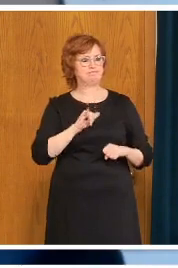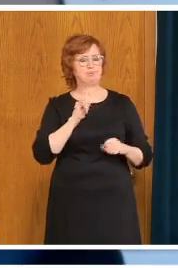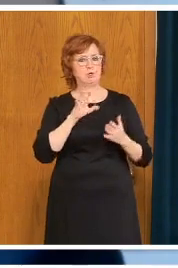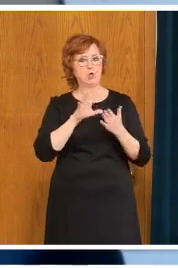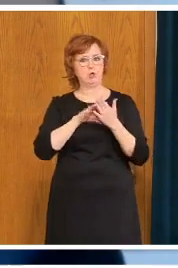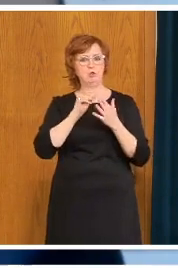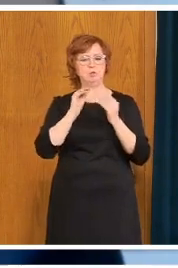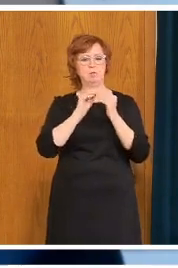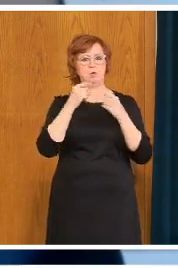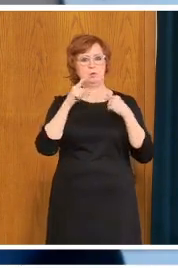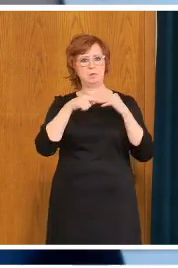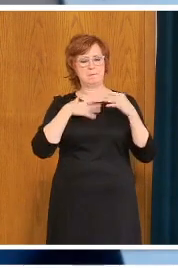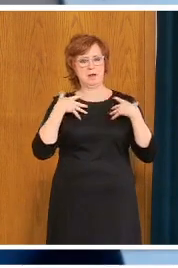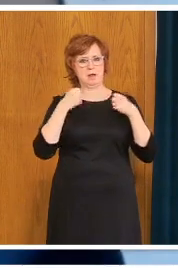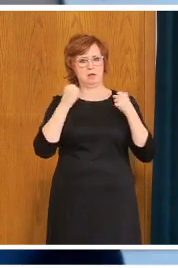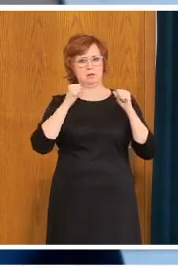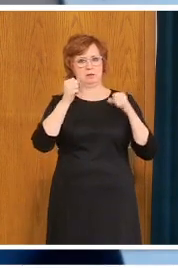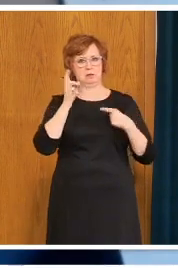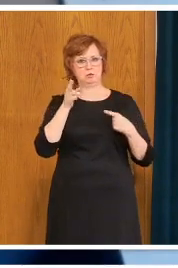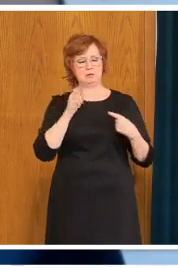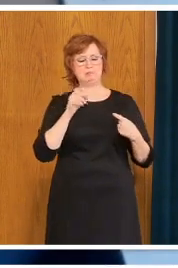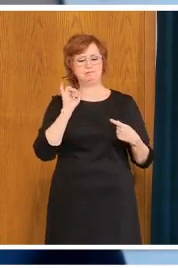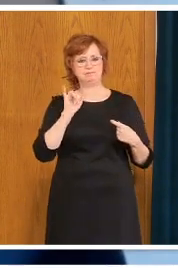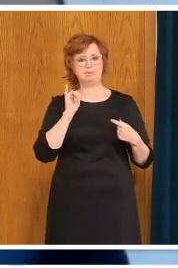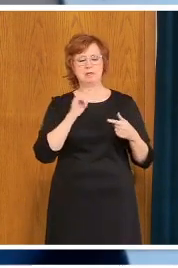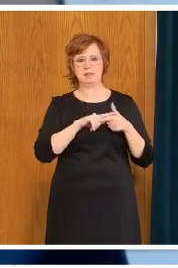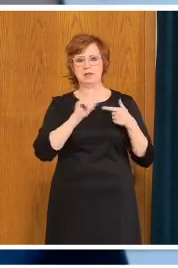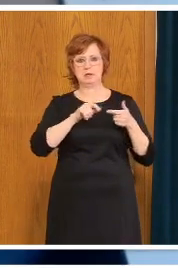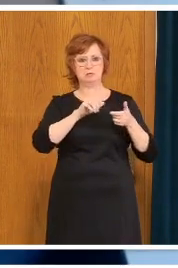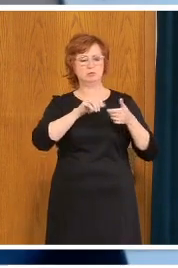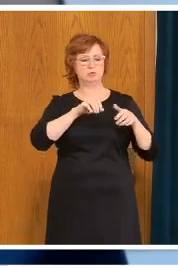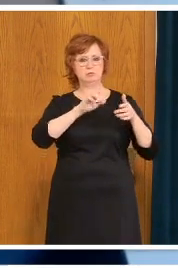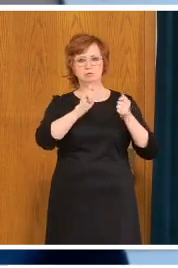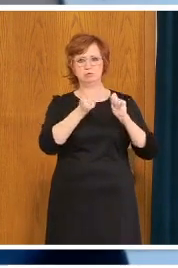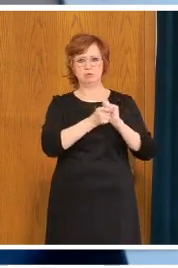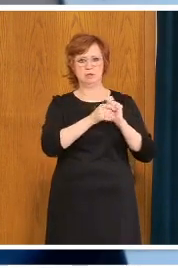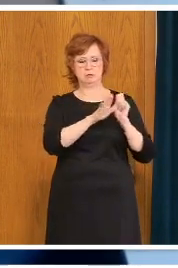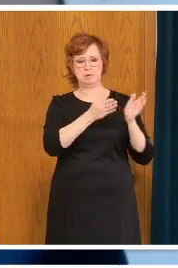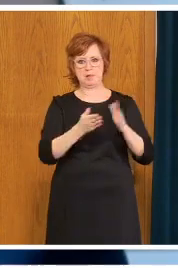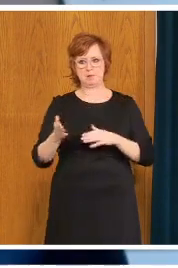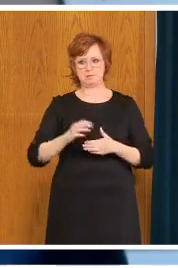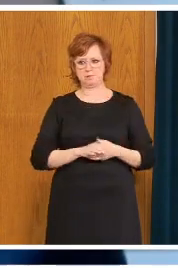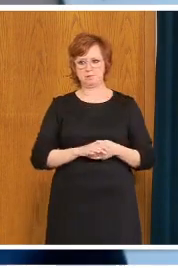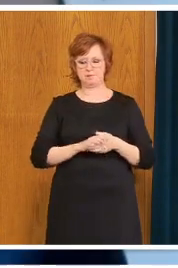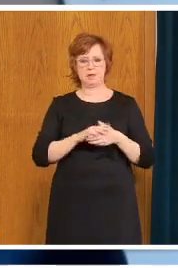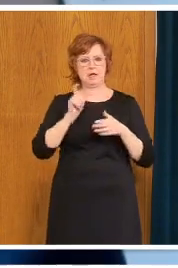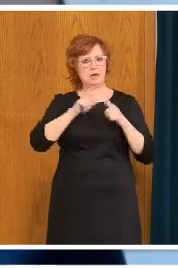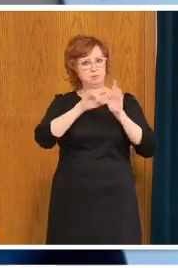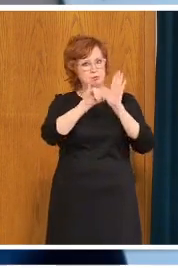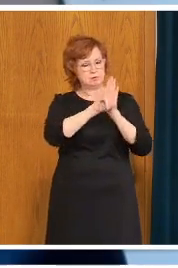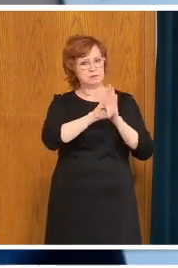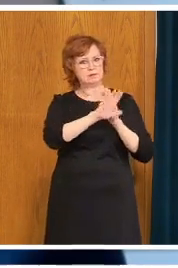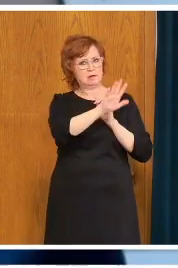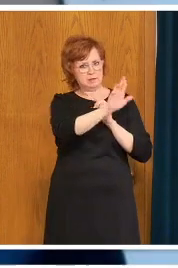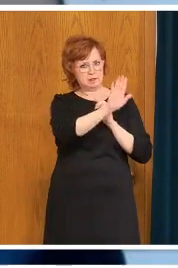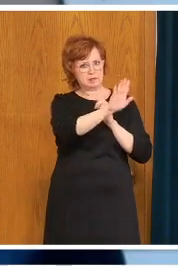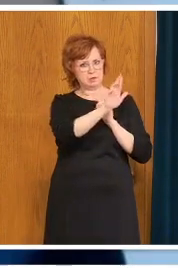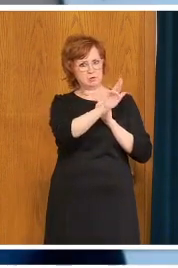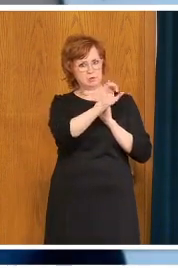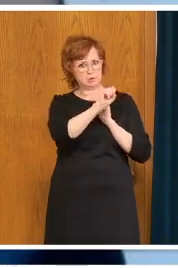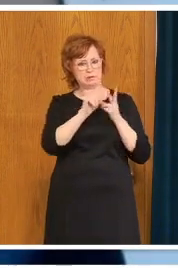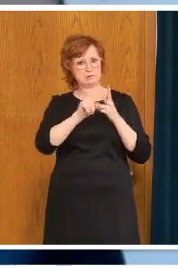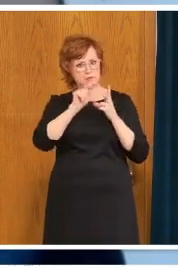circumstances similar to that, what we would do is have a conversation of the risks and benefits based on that particular individual, and then if that vaccine wasn't suited for them that was available